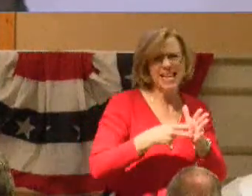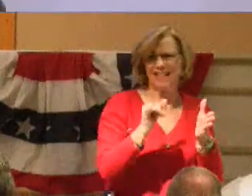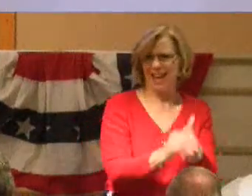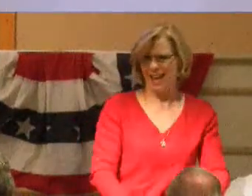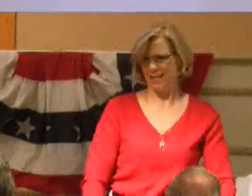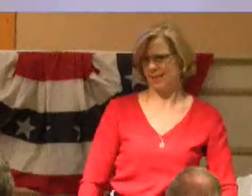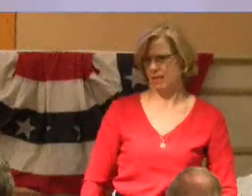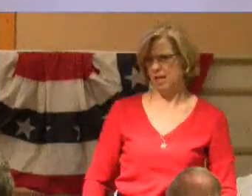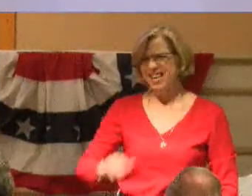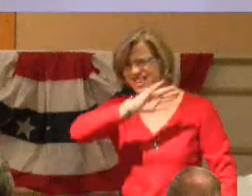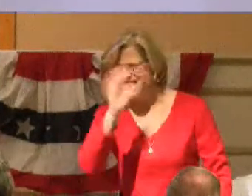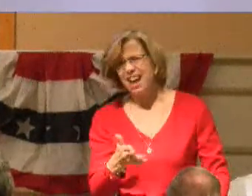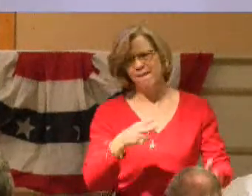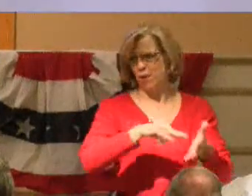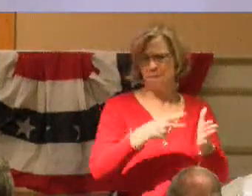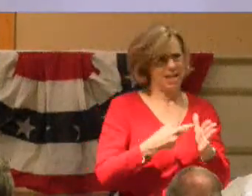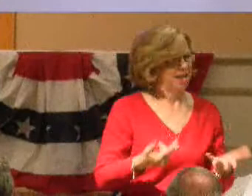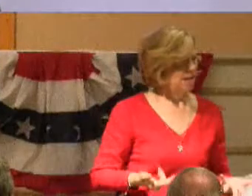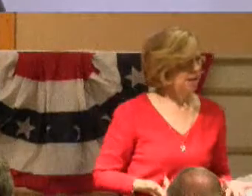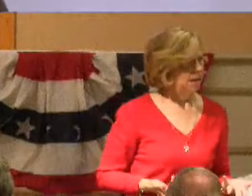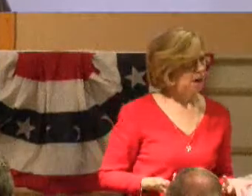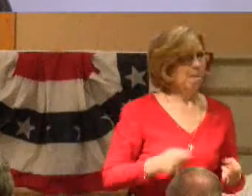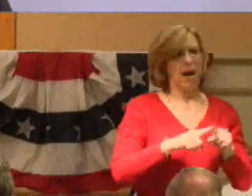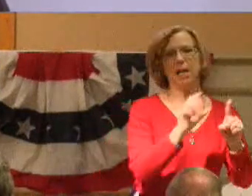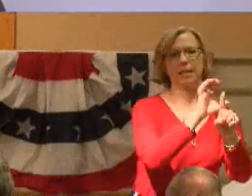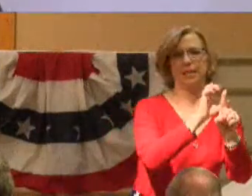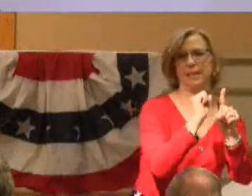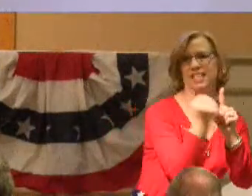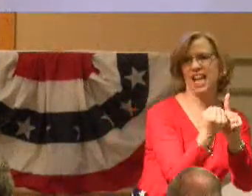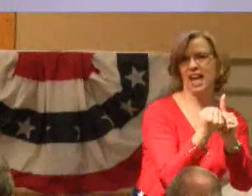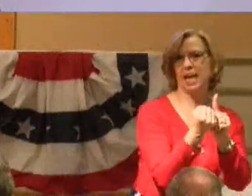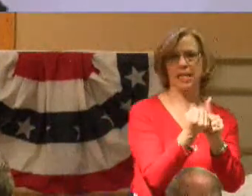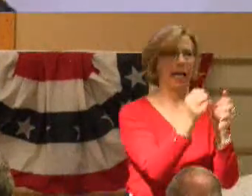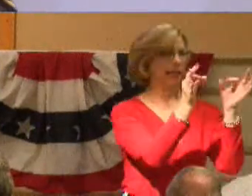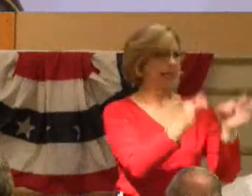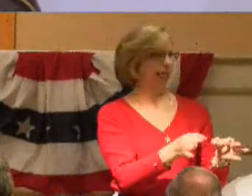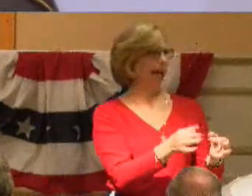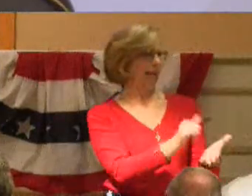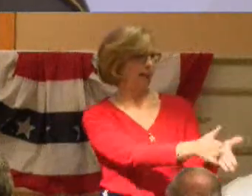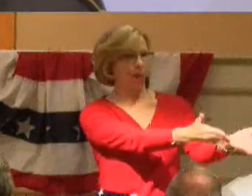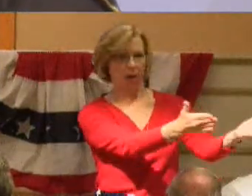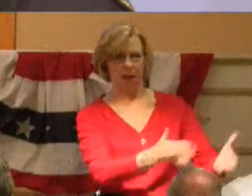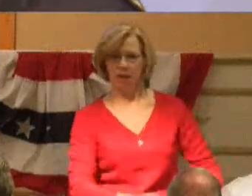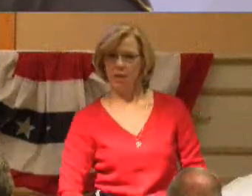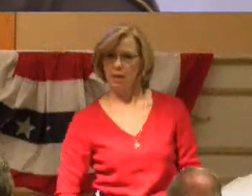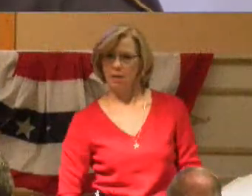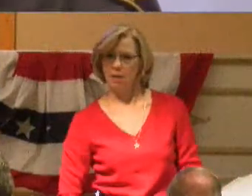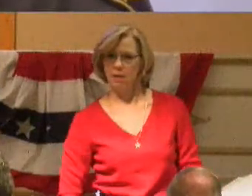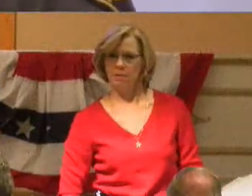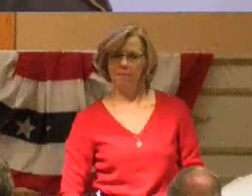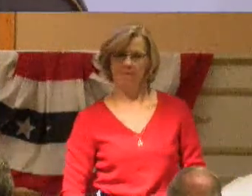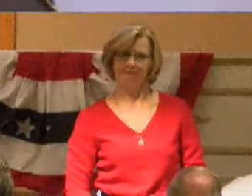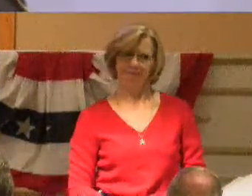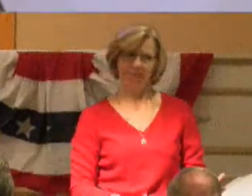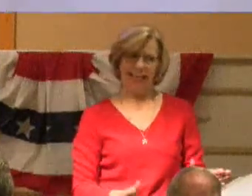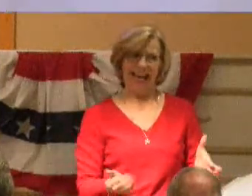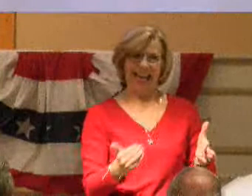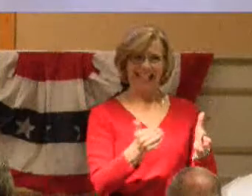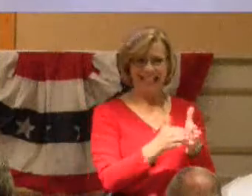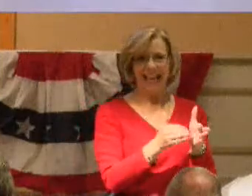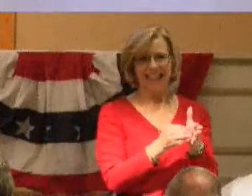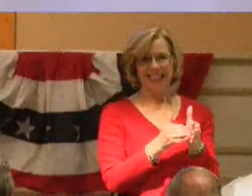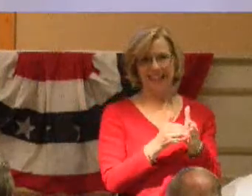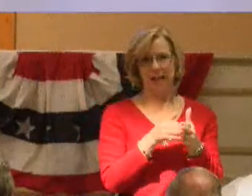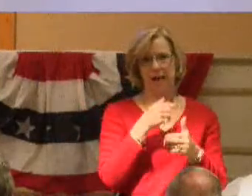that. Never at all. But society has defined it that way today. You see, contrary to popular belief in making